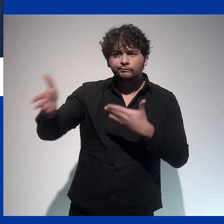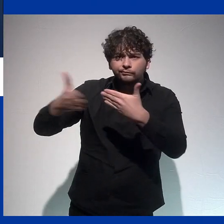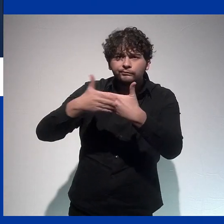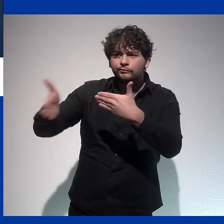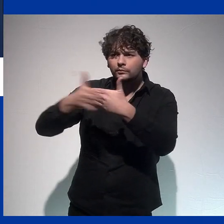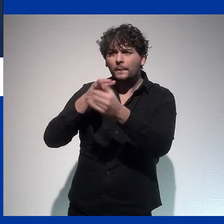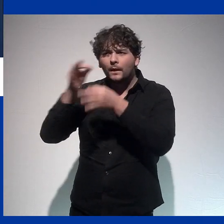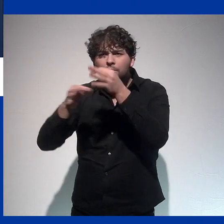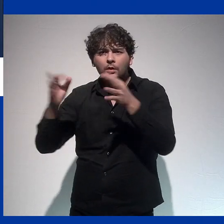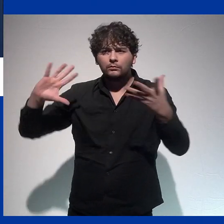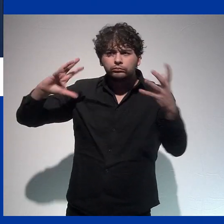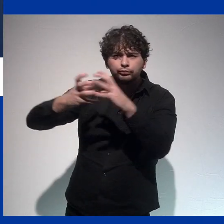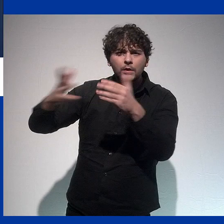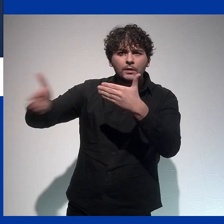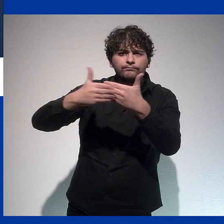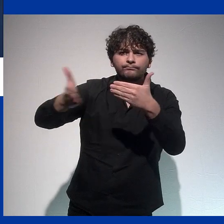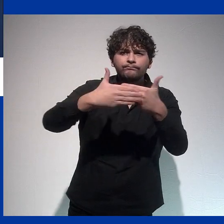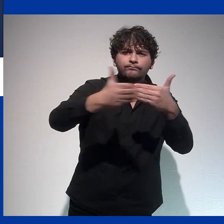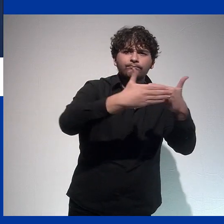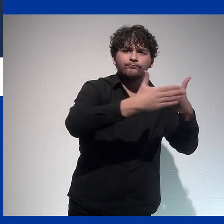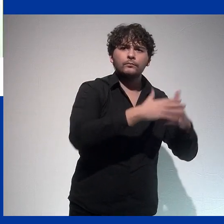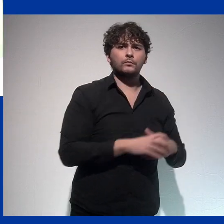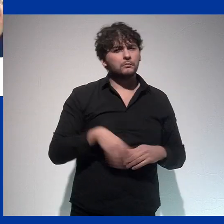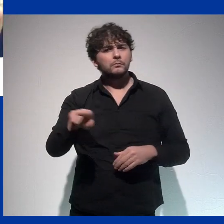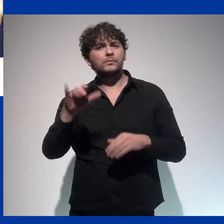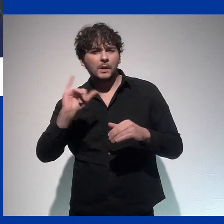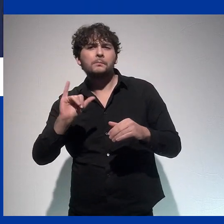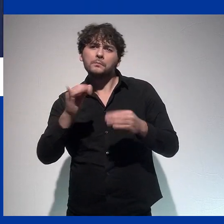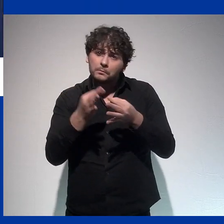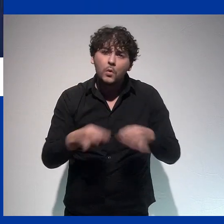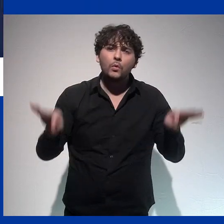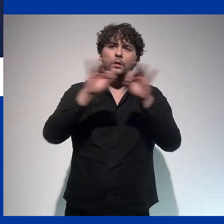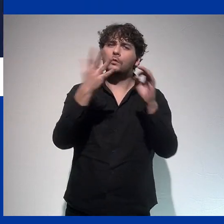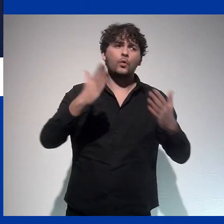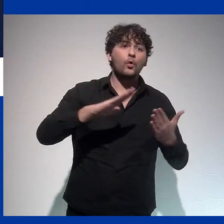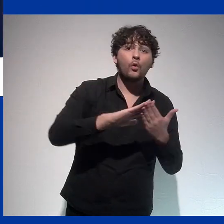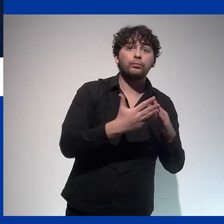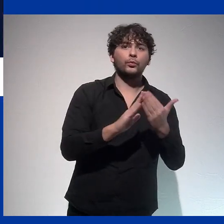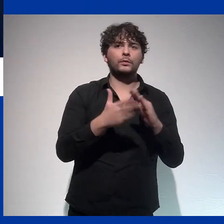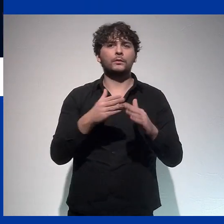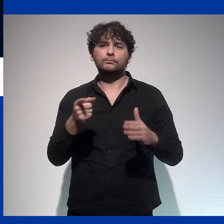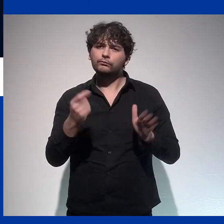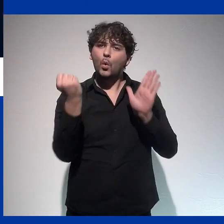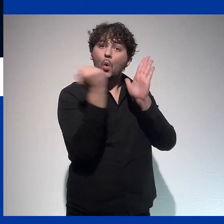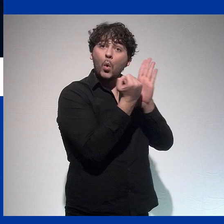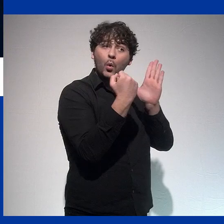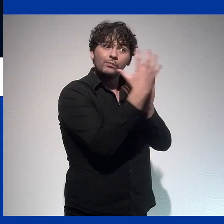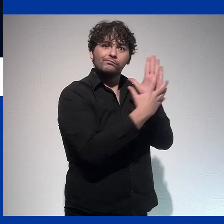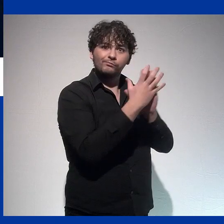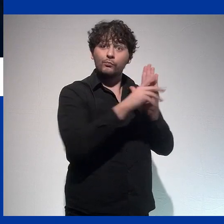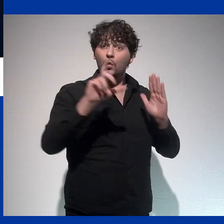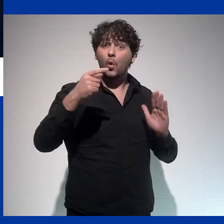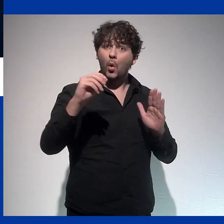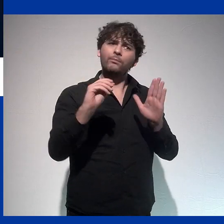and ideas, but we're also aiming to make this visible, to make